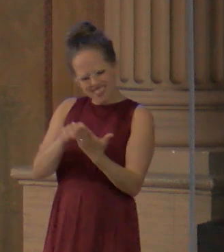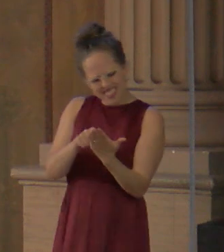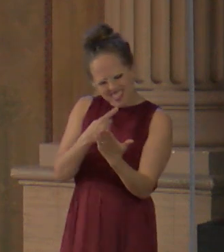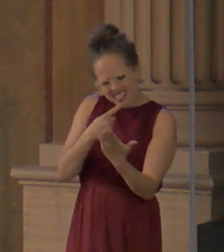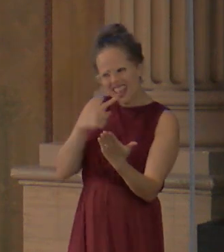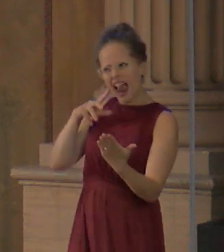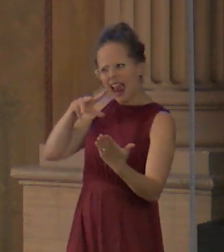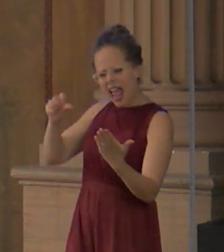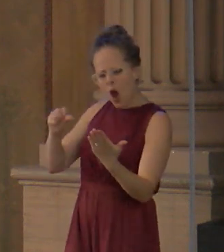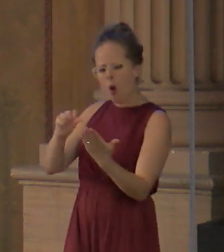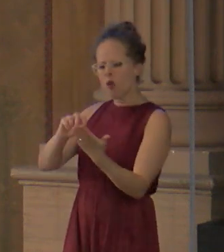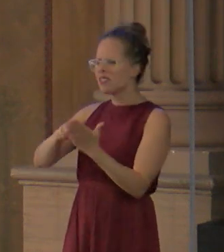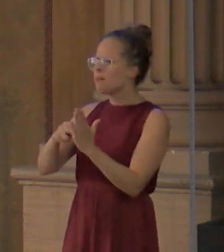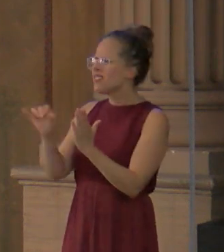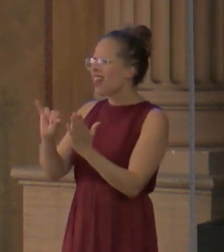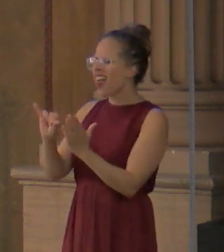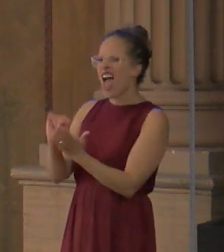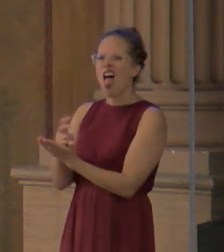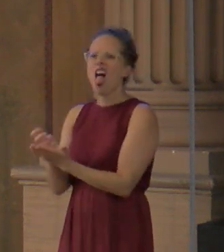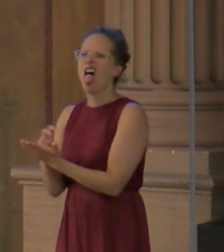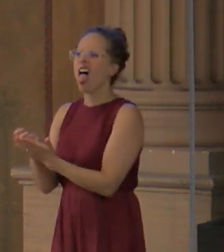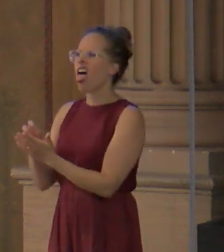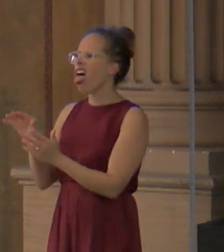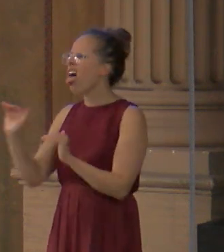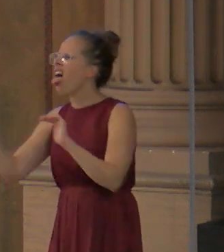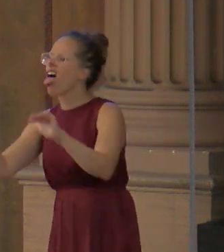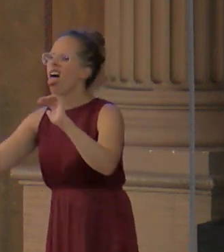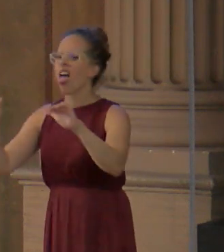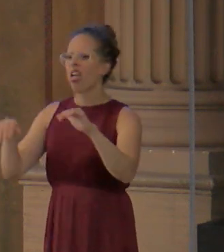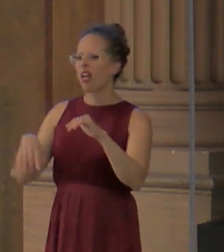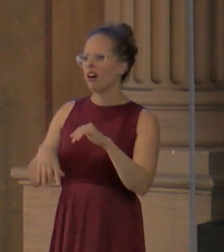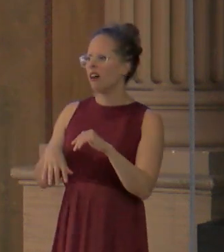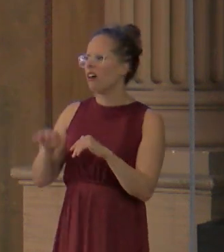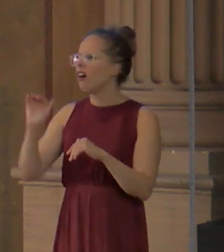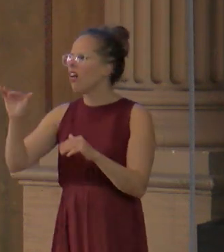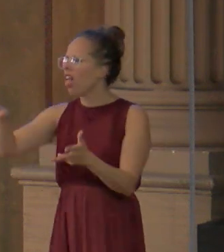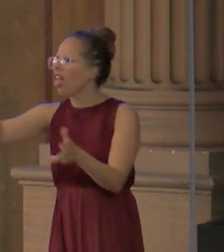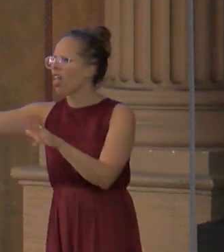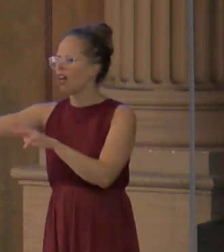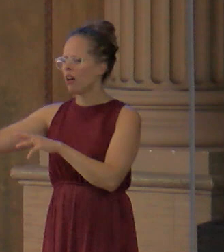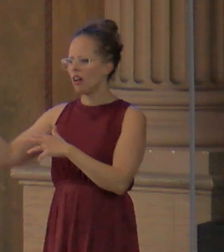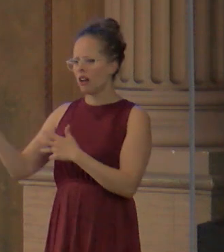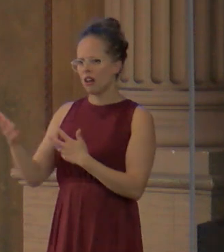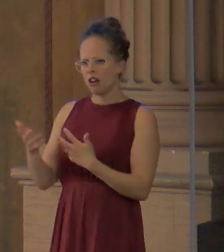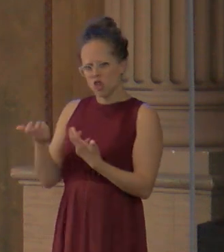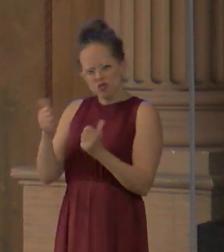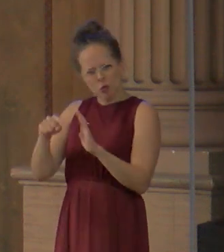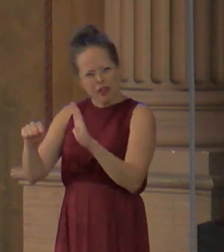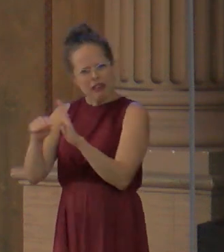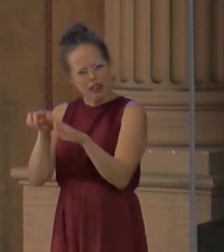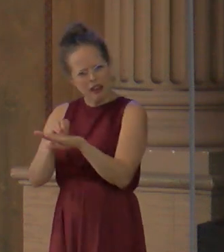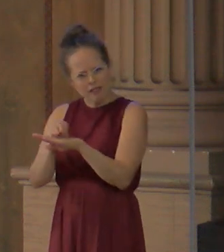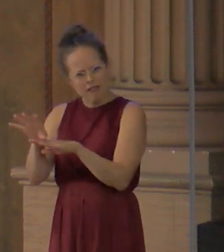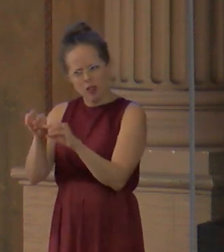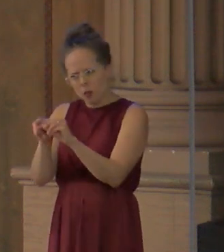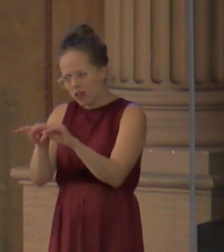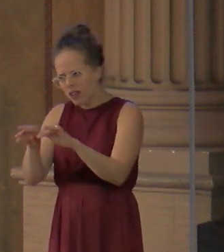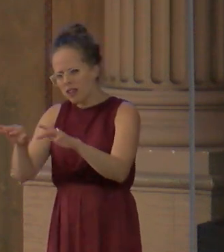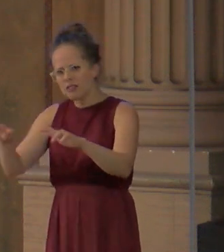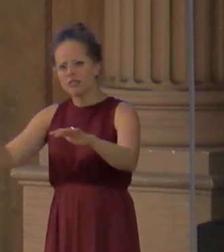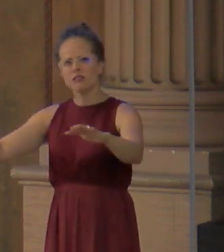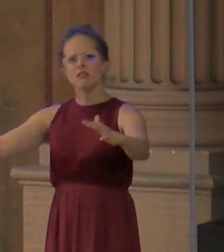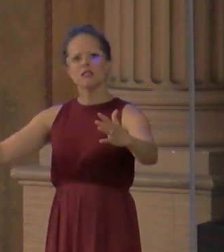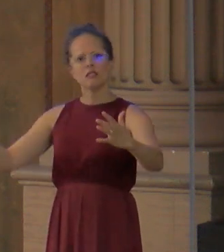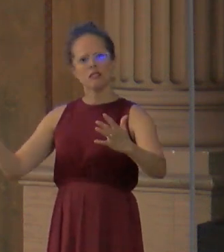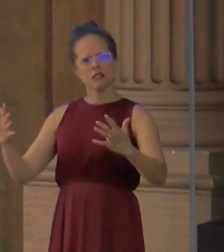restless, or that she's always stirring up trouble, or he's always stirring up trouble, trying to be a negative influence in other people's lives, as